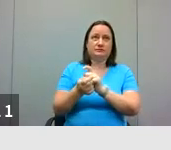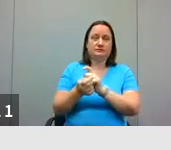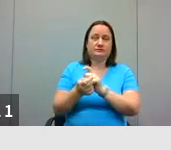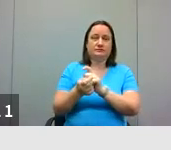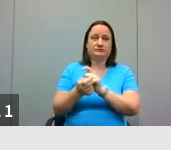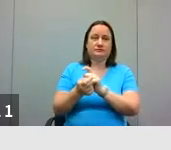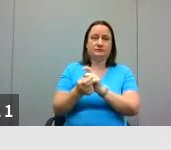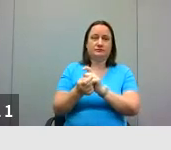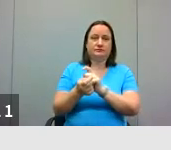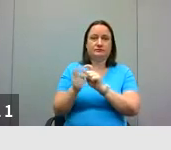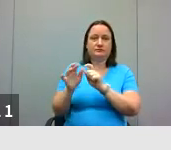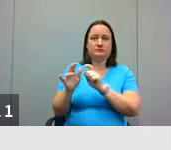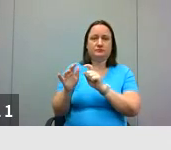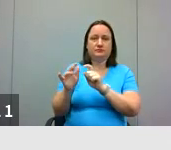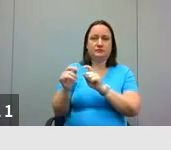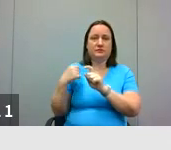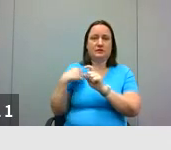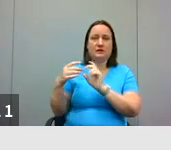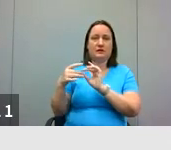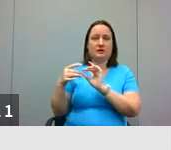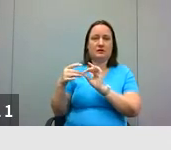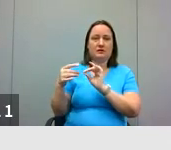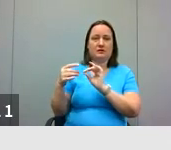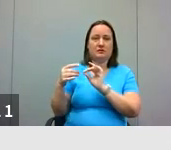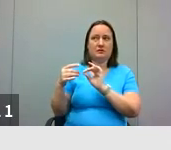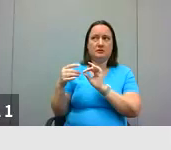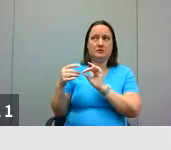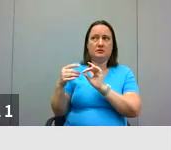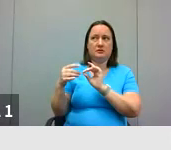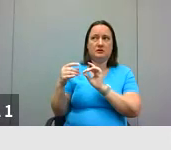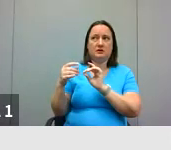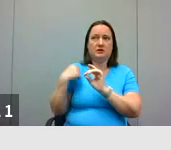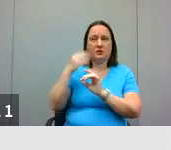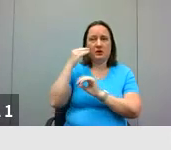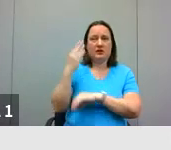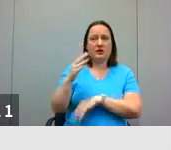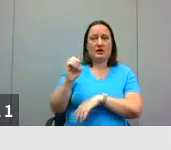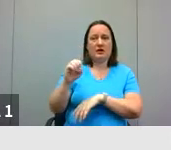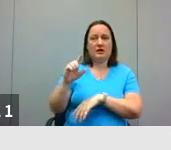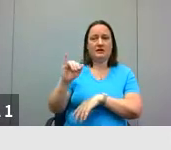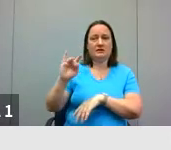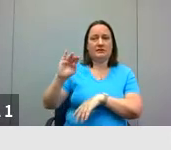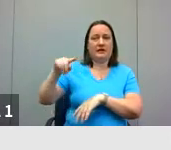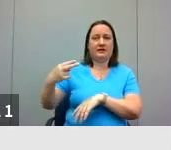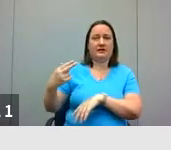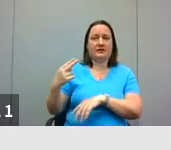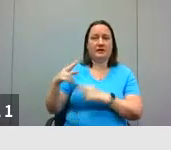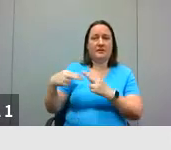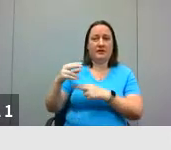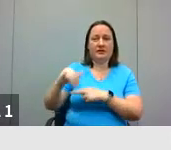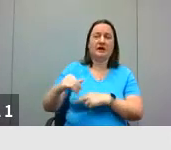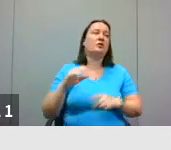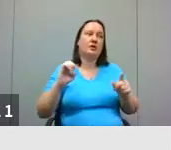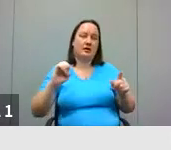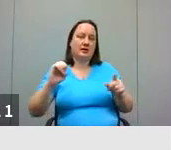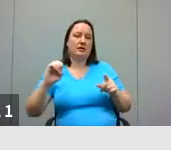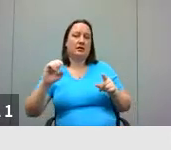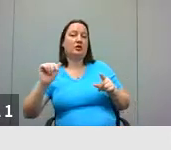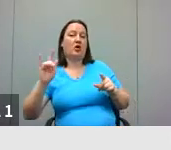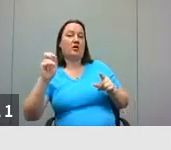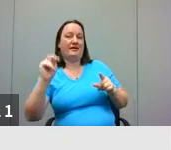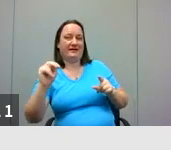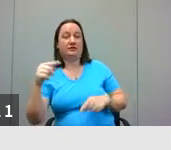when I let Elizabeth speak more on that? Or? Elizabeth has a spot on our agenda to talk about this, and I'm really